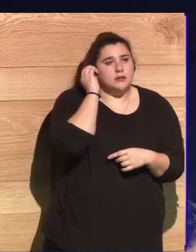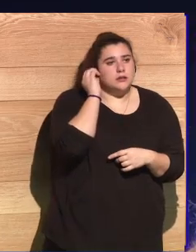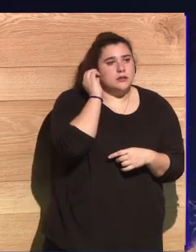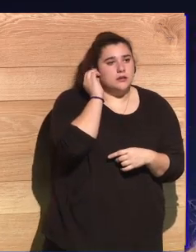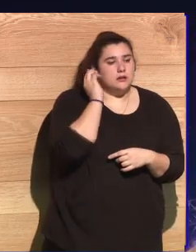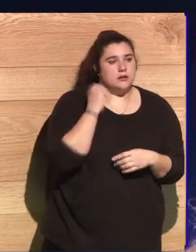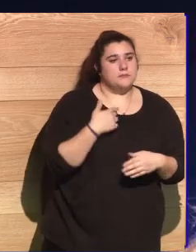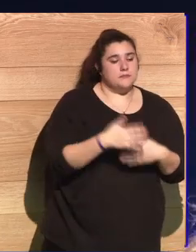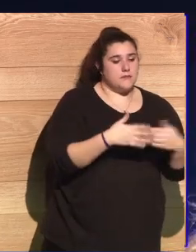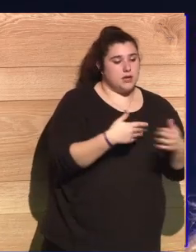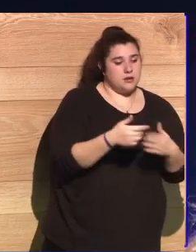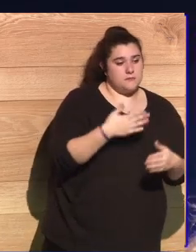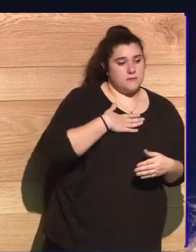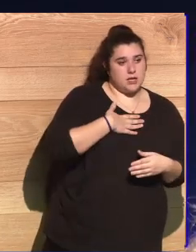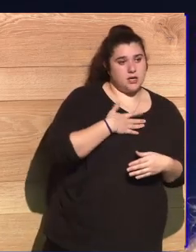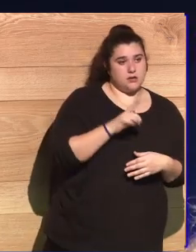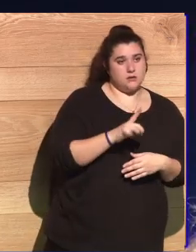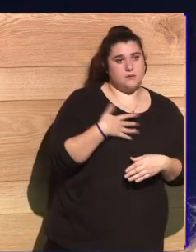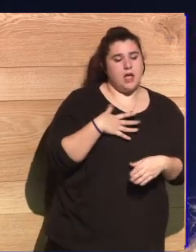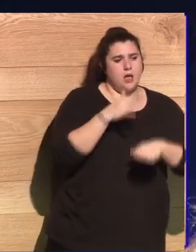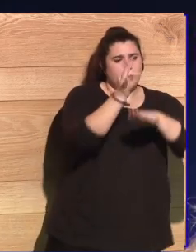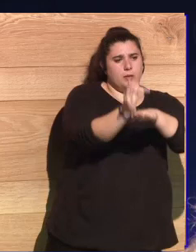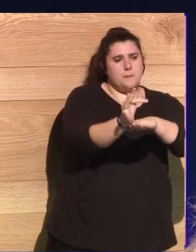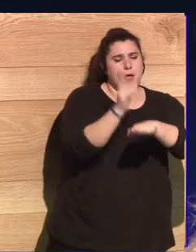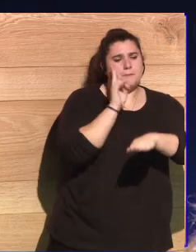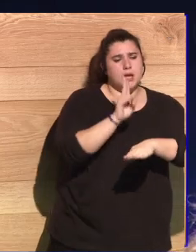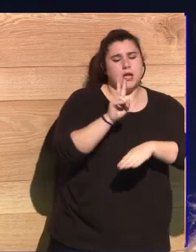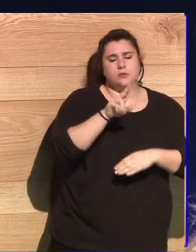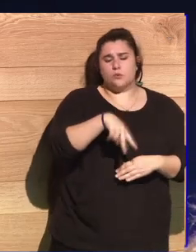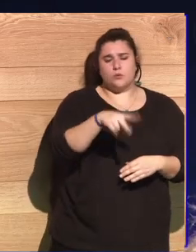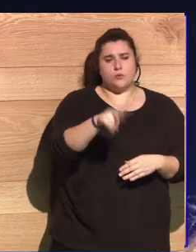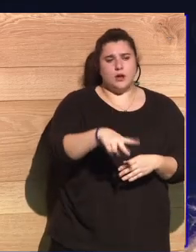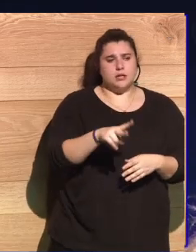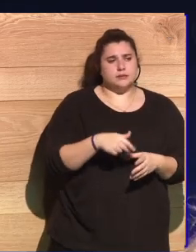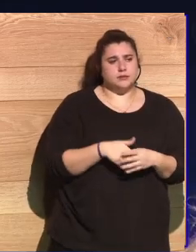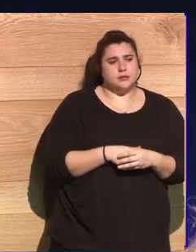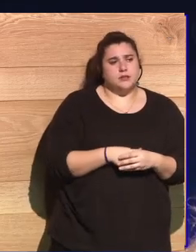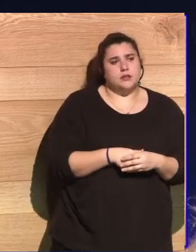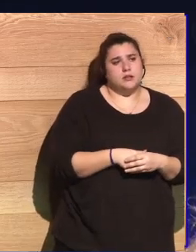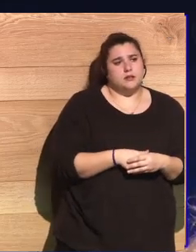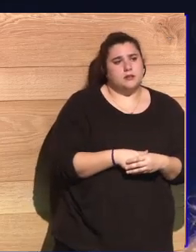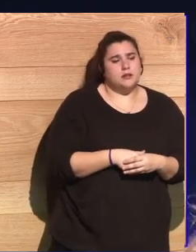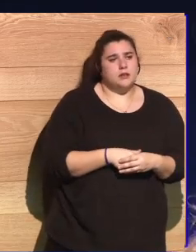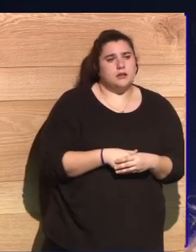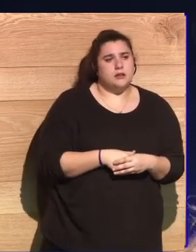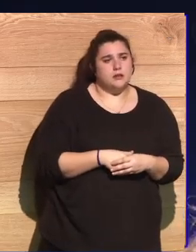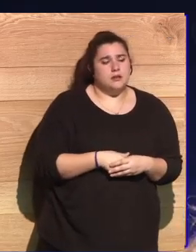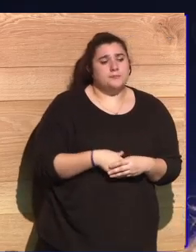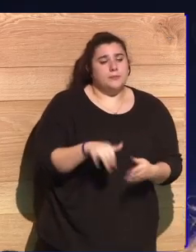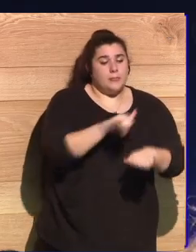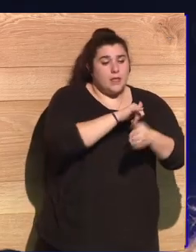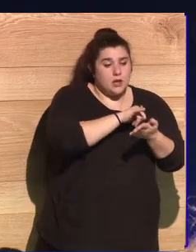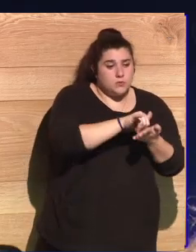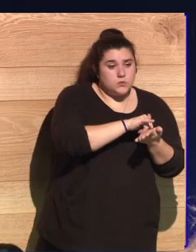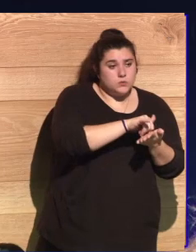his visit his grave, so I got on a train from New York, where I live, and Jack Kerouac's